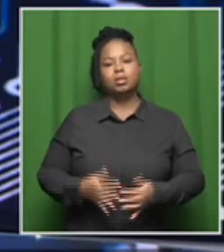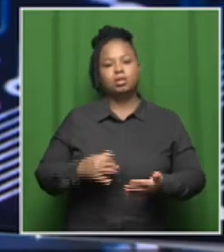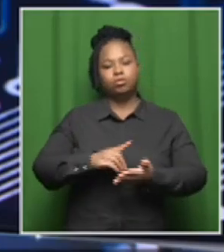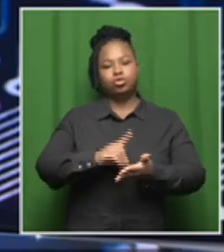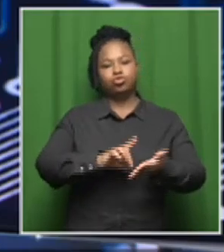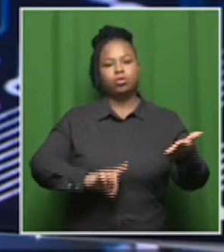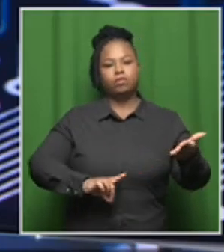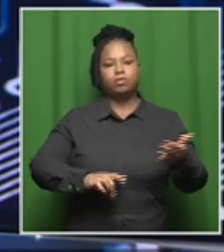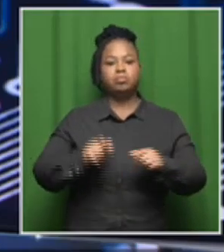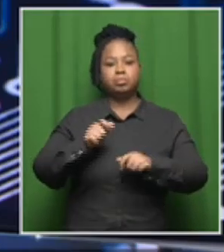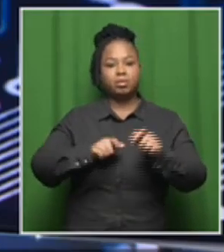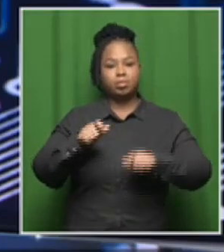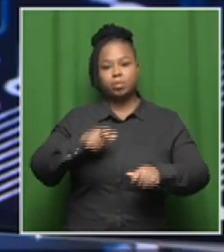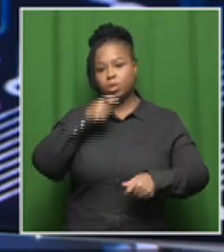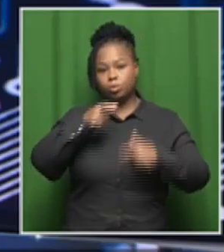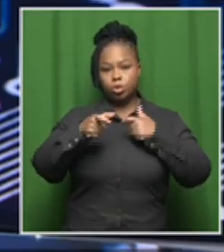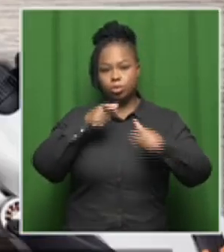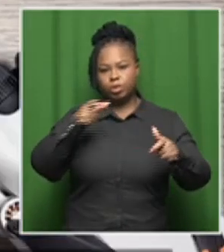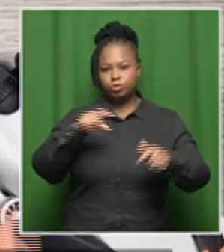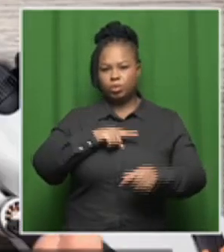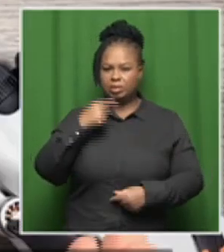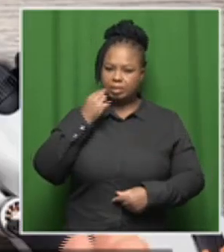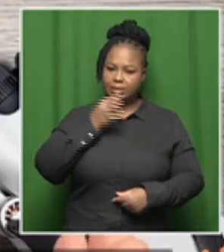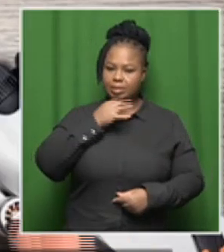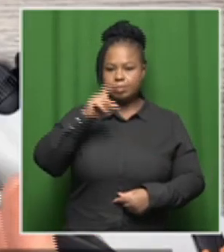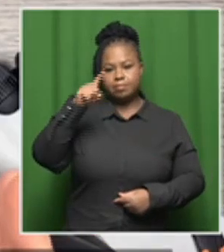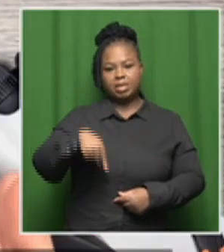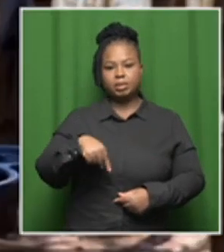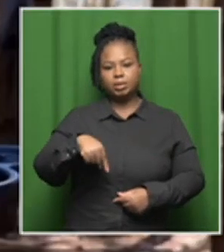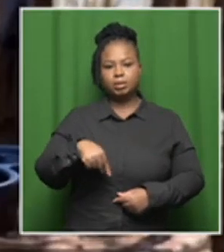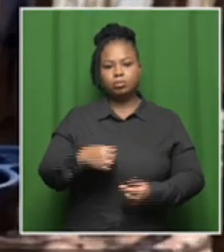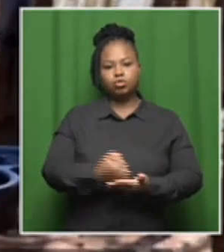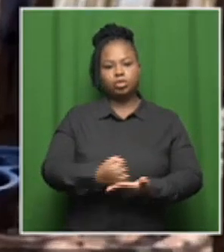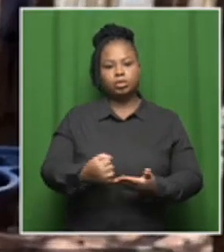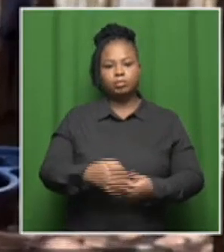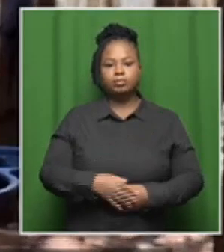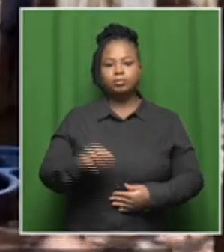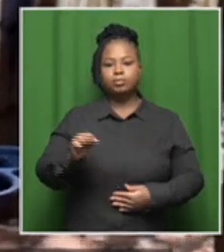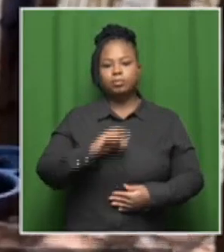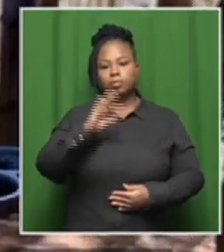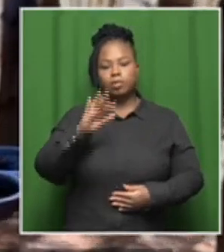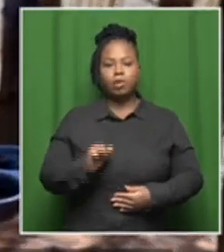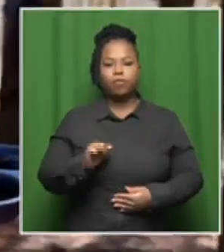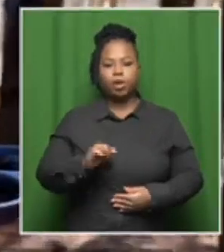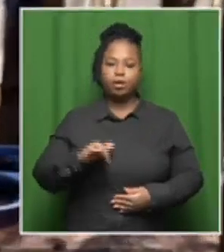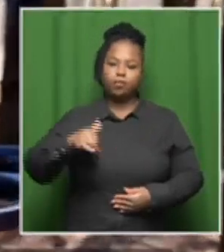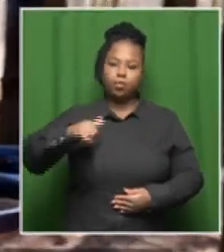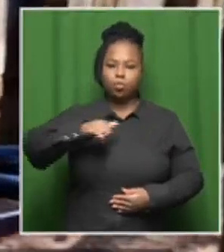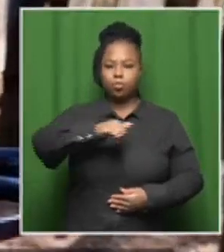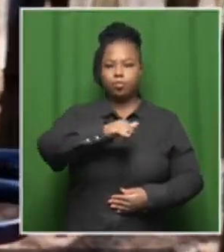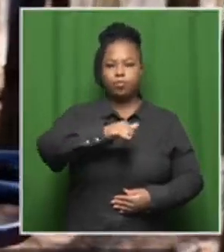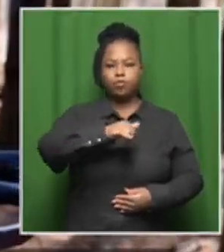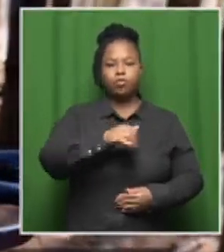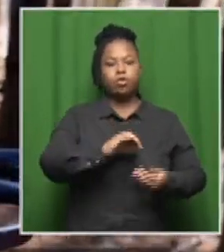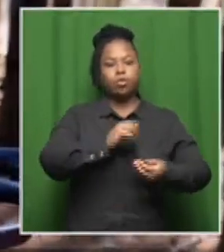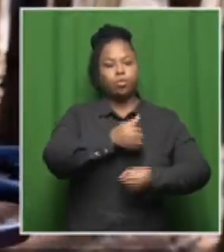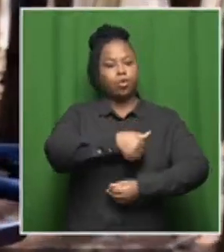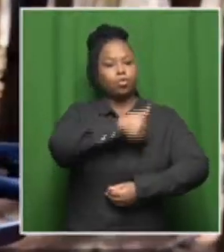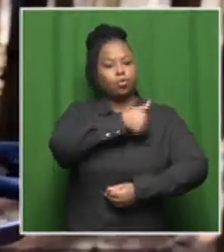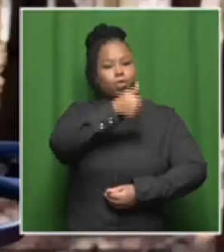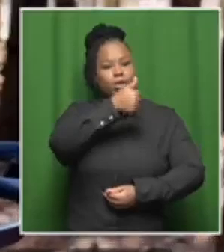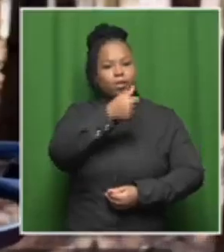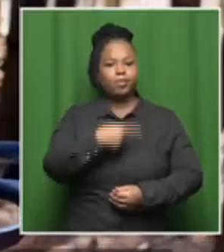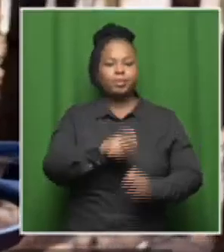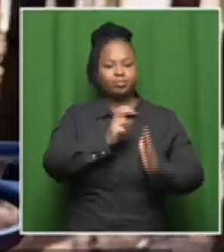open for public comment proposing mandatory registration. The South African Civil Aviation Authority currently regulates